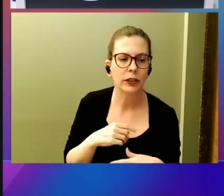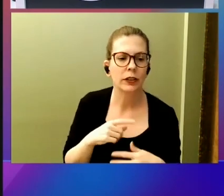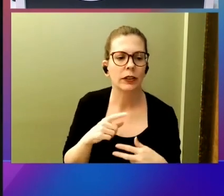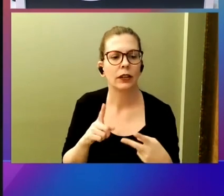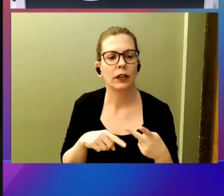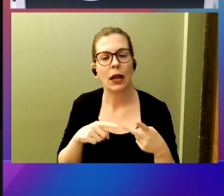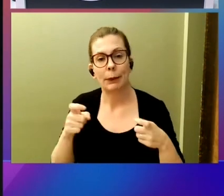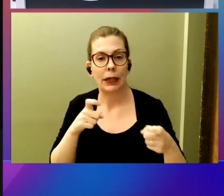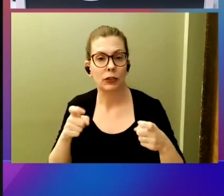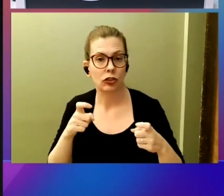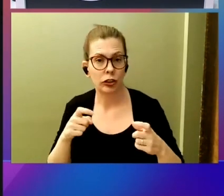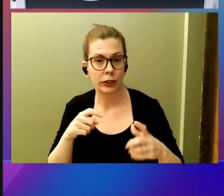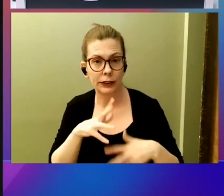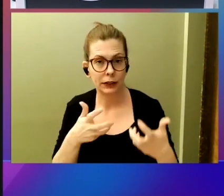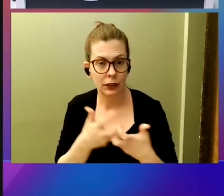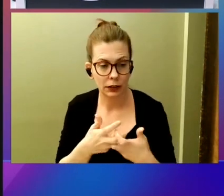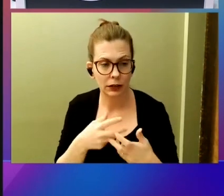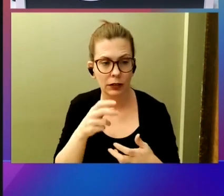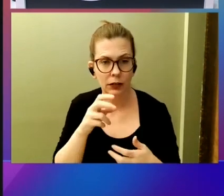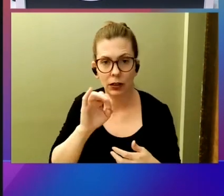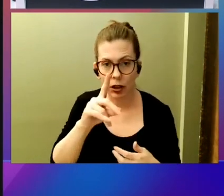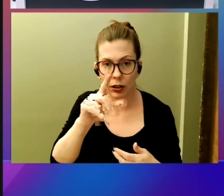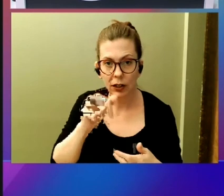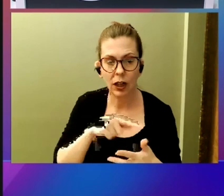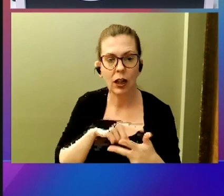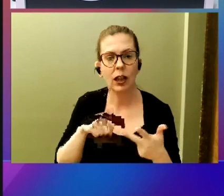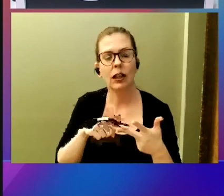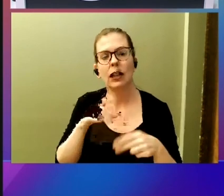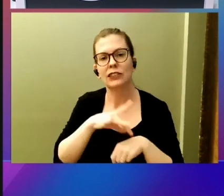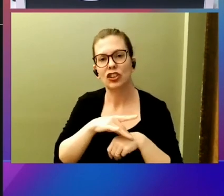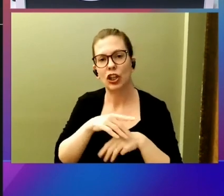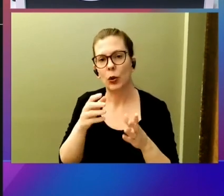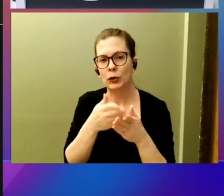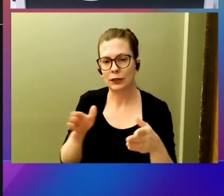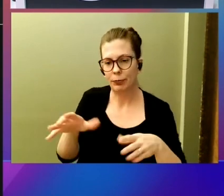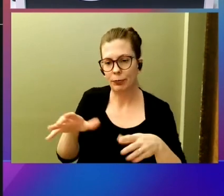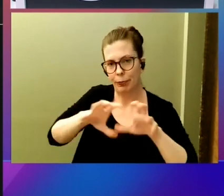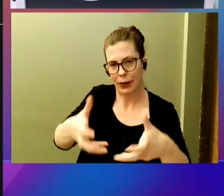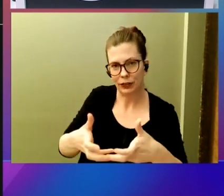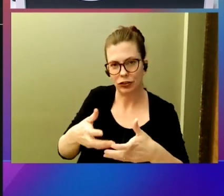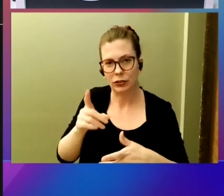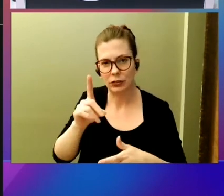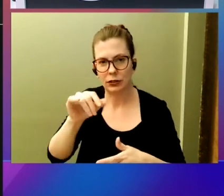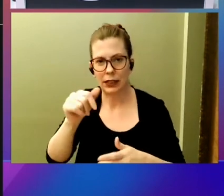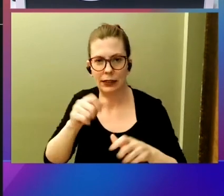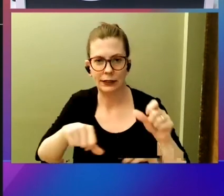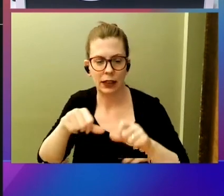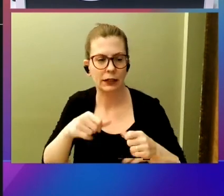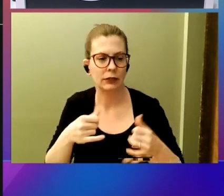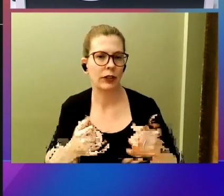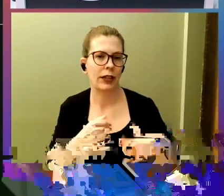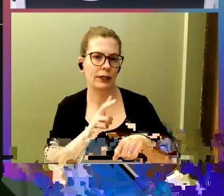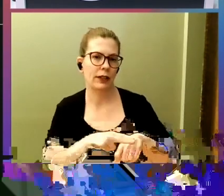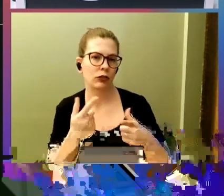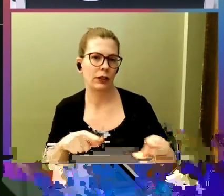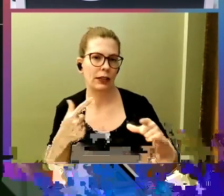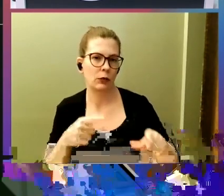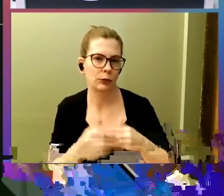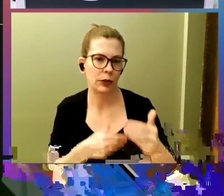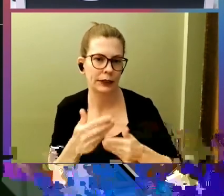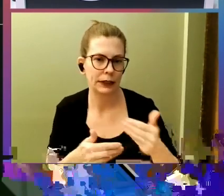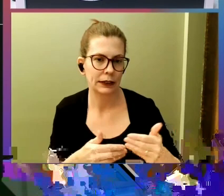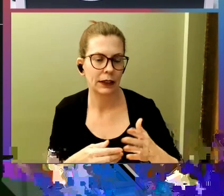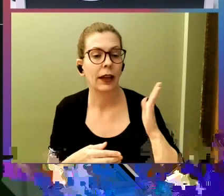Conda environments, doing geospatial data science. Today we're going to look at natural language processing. And so this is natural